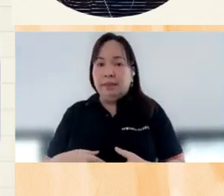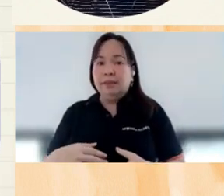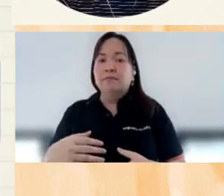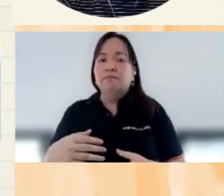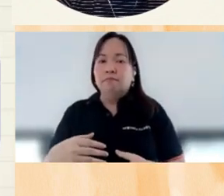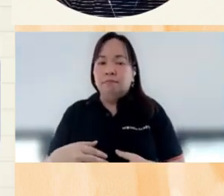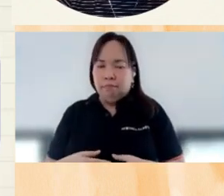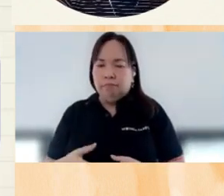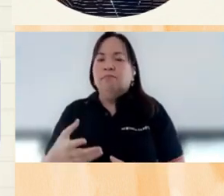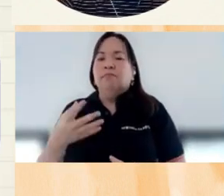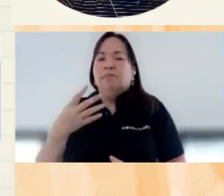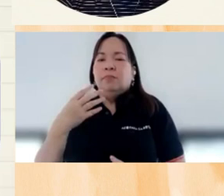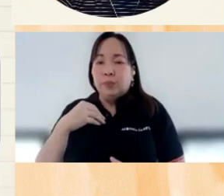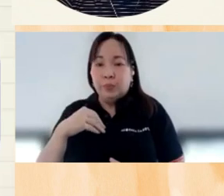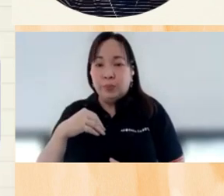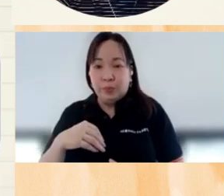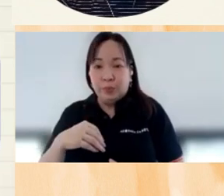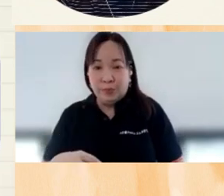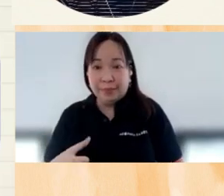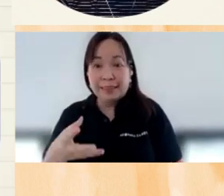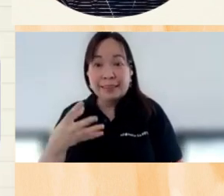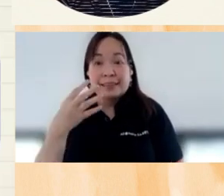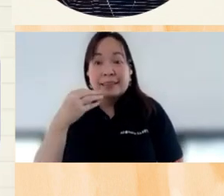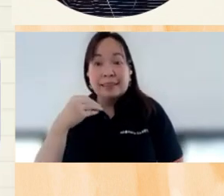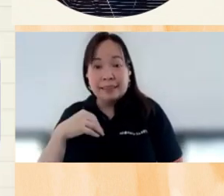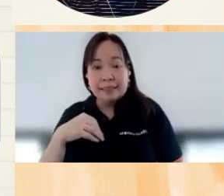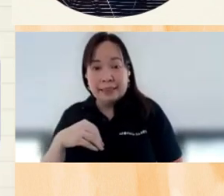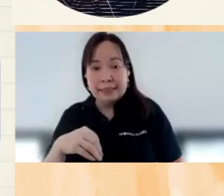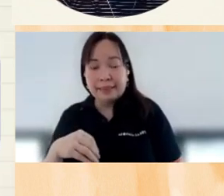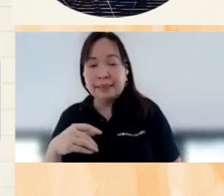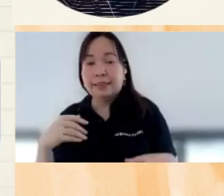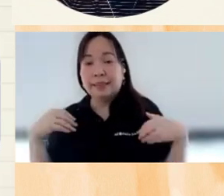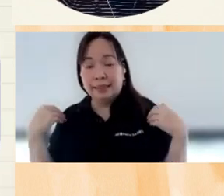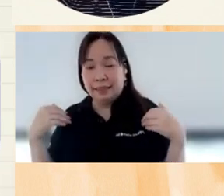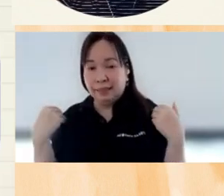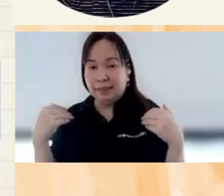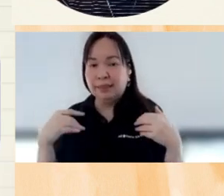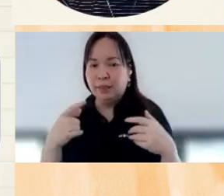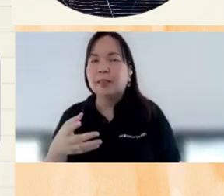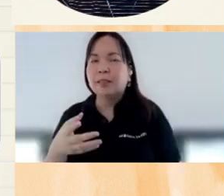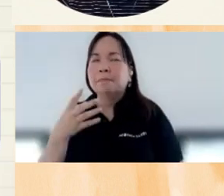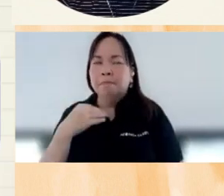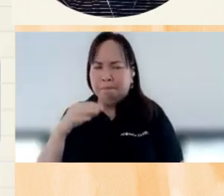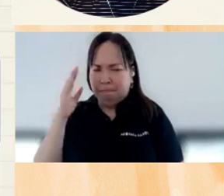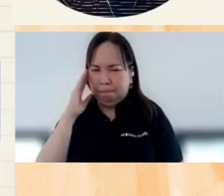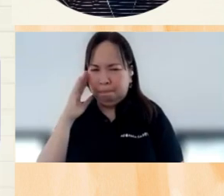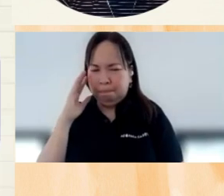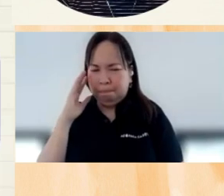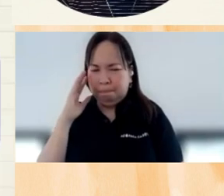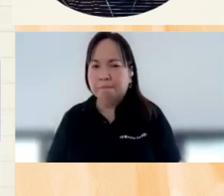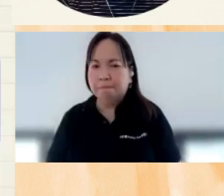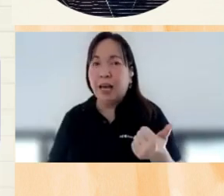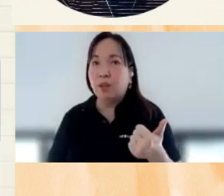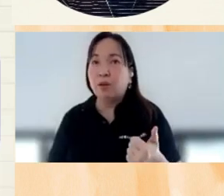sure you're familiar with this already. Another coping skill is for younger children